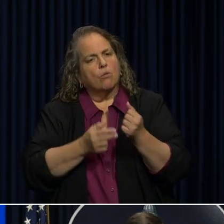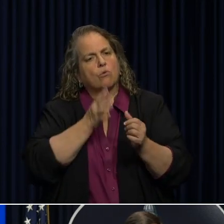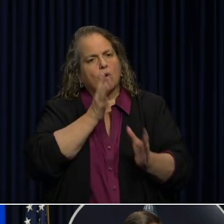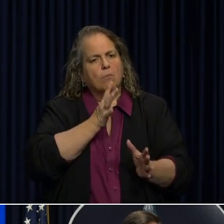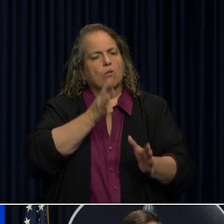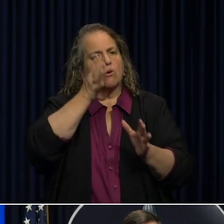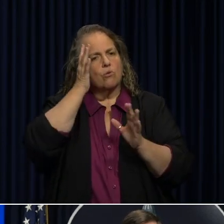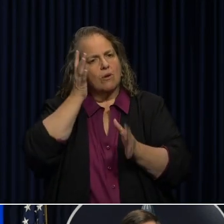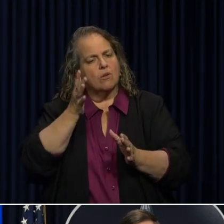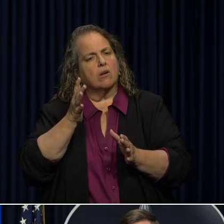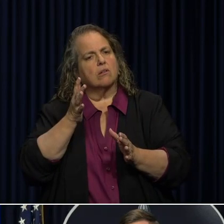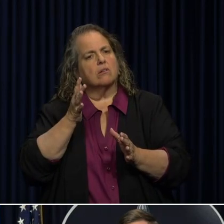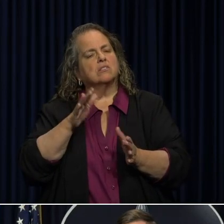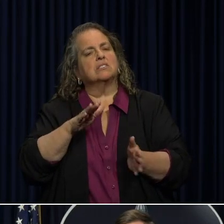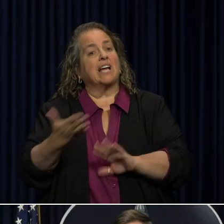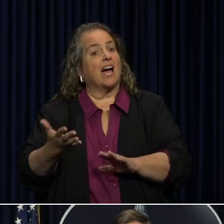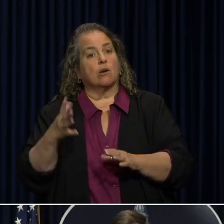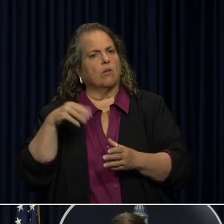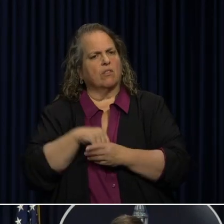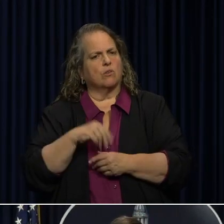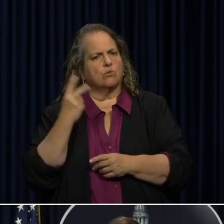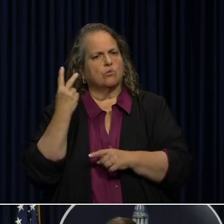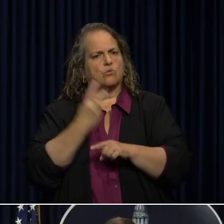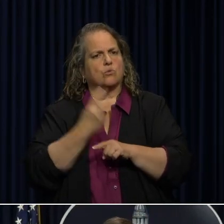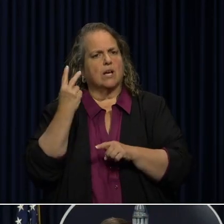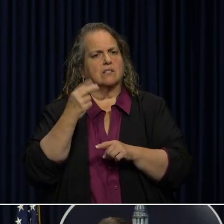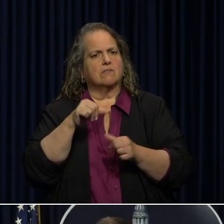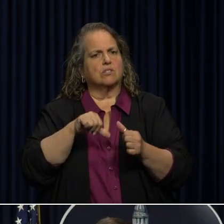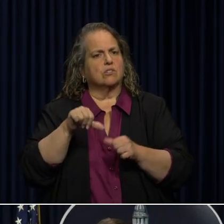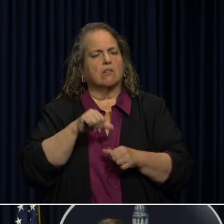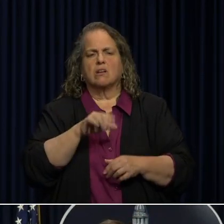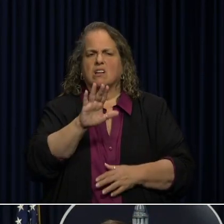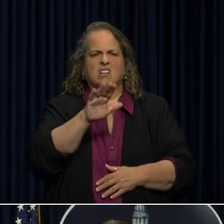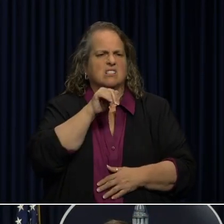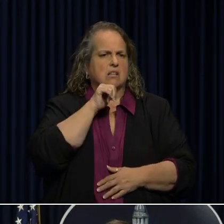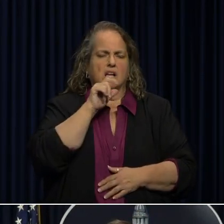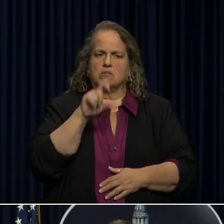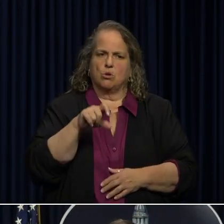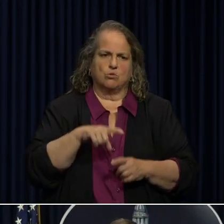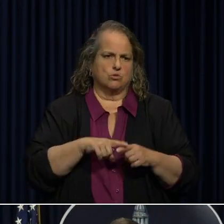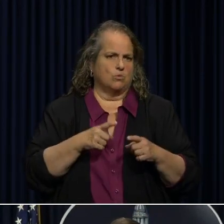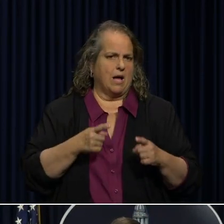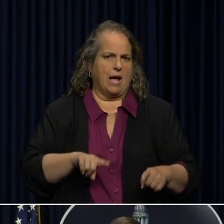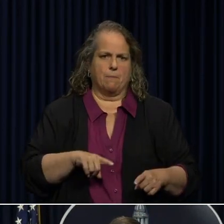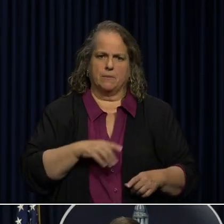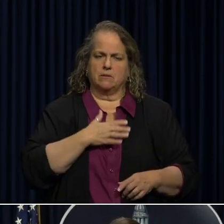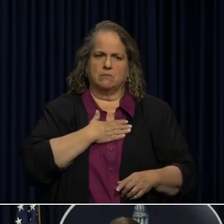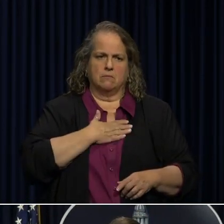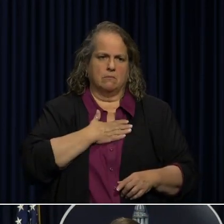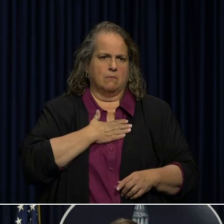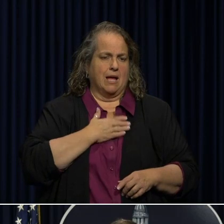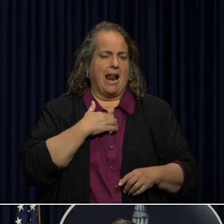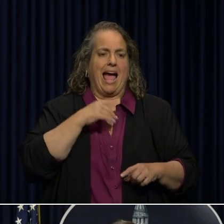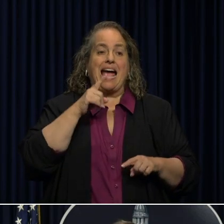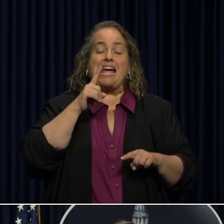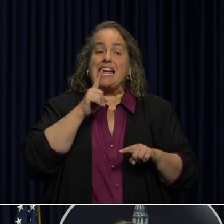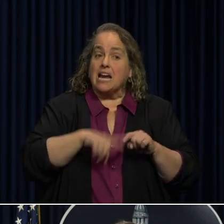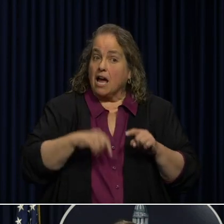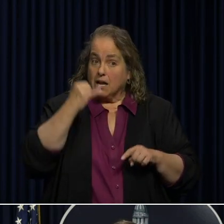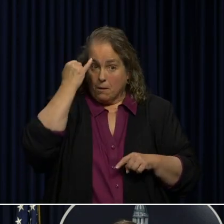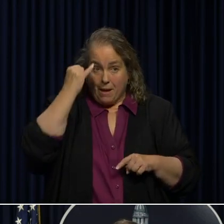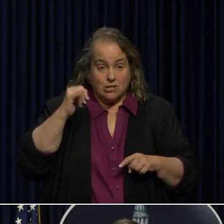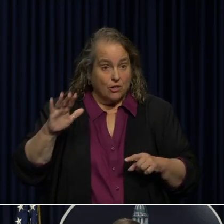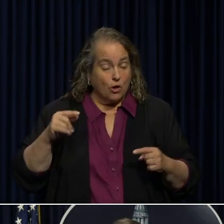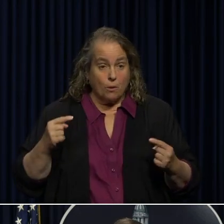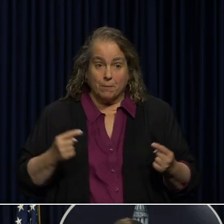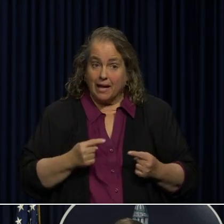taken in 2 days. It's not supposed to happen, and I cannot imagine their pain. We